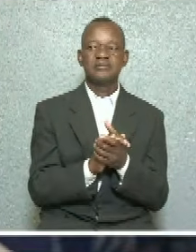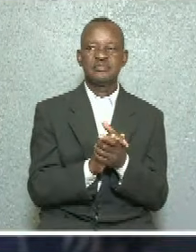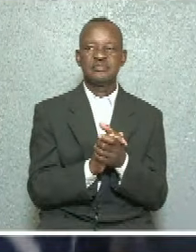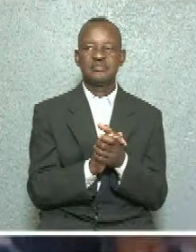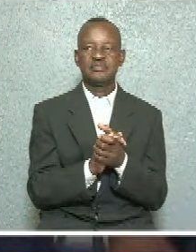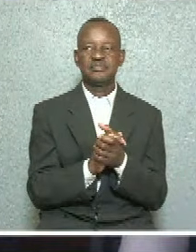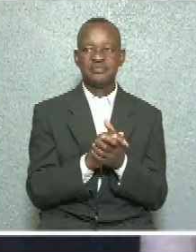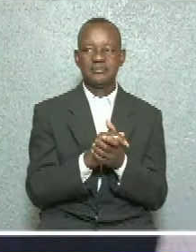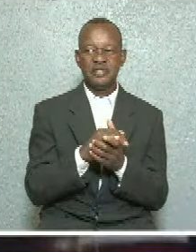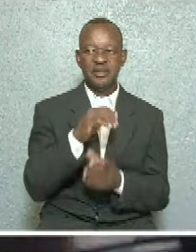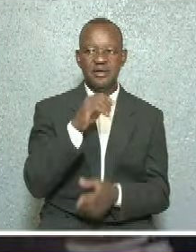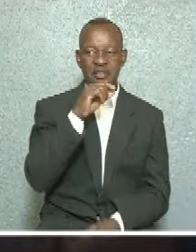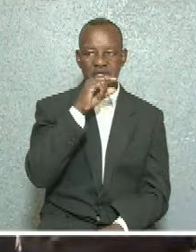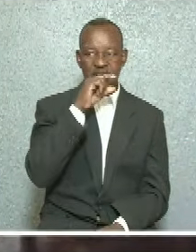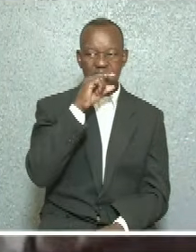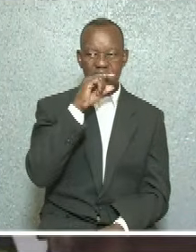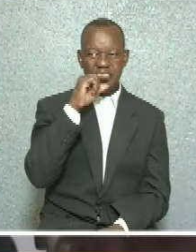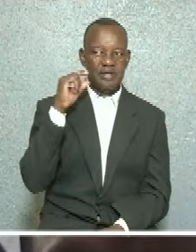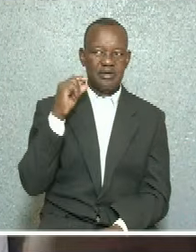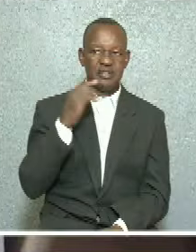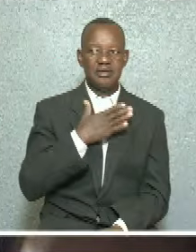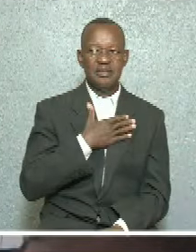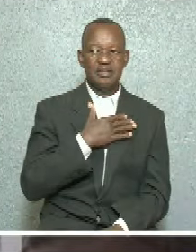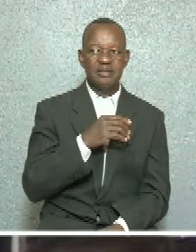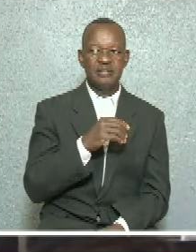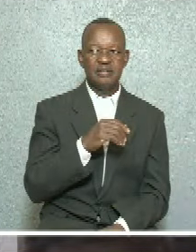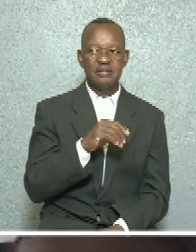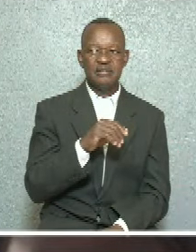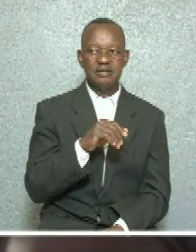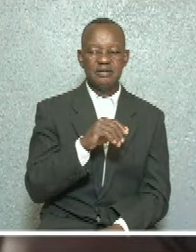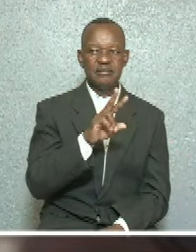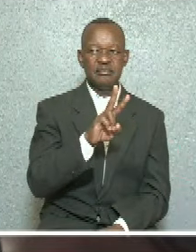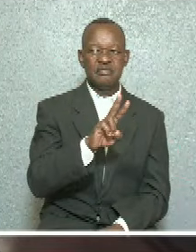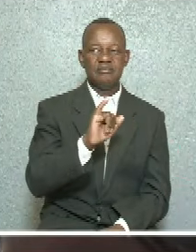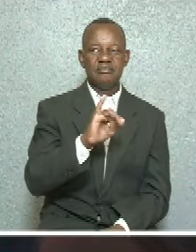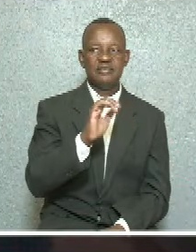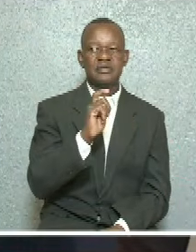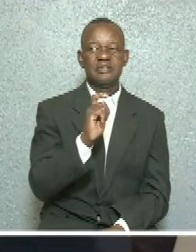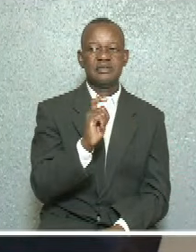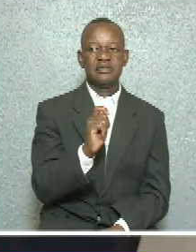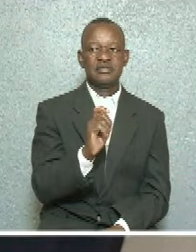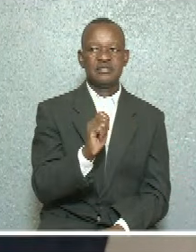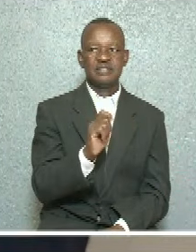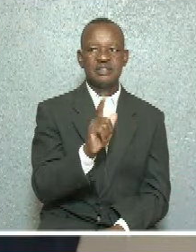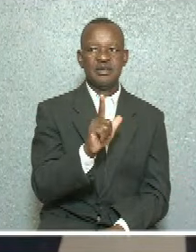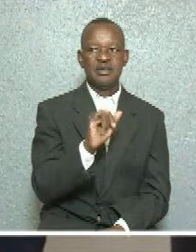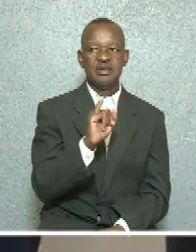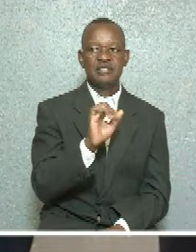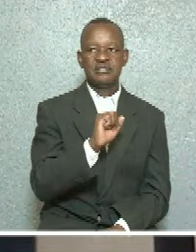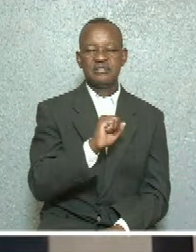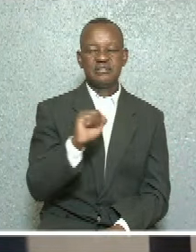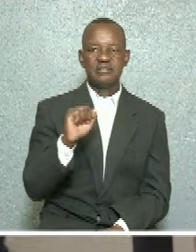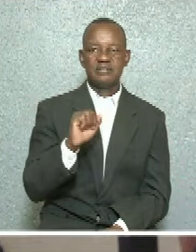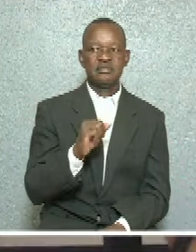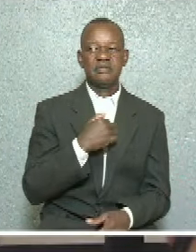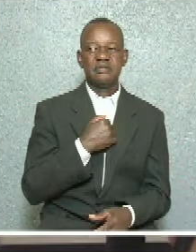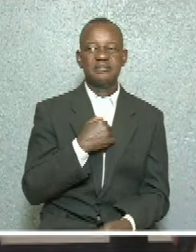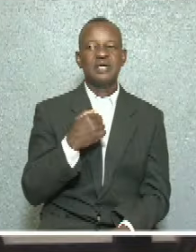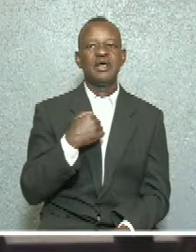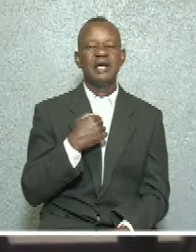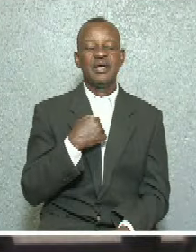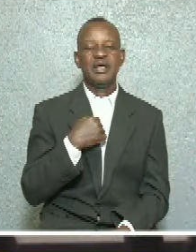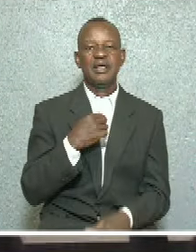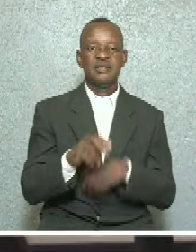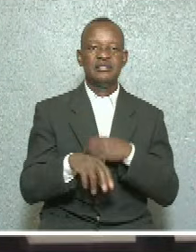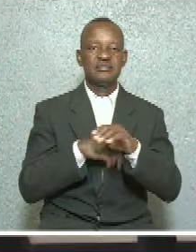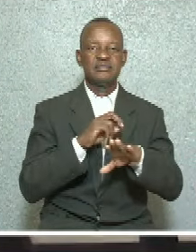My name is Vitalis, and I wasn't actually prepared to say something, But when I saw people sharing